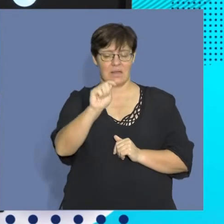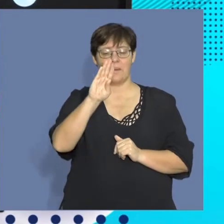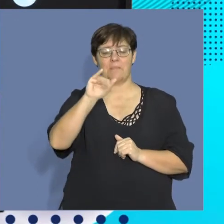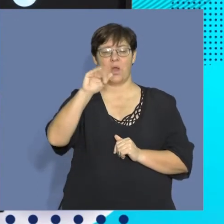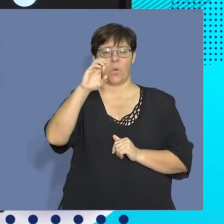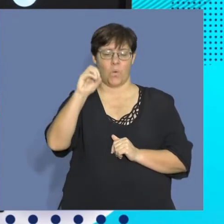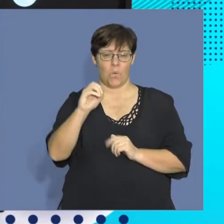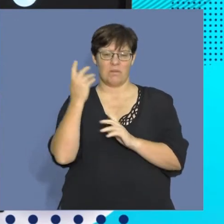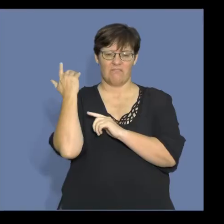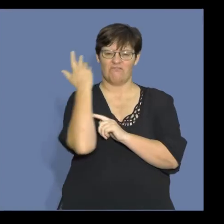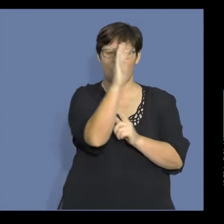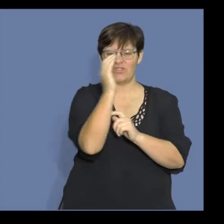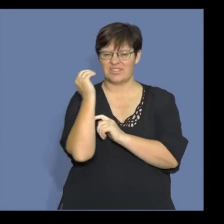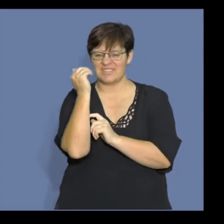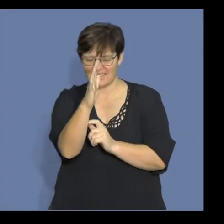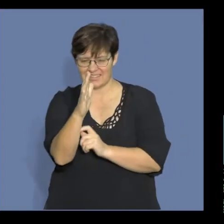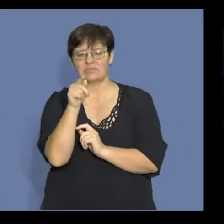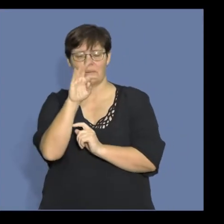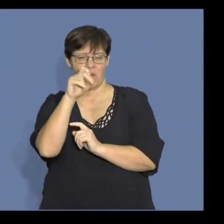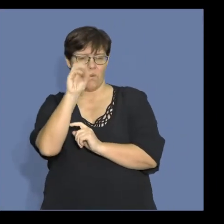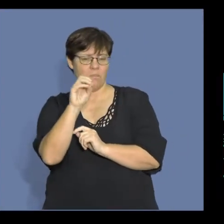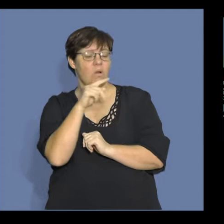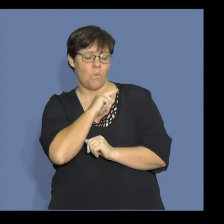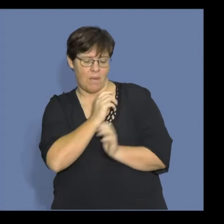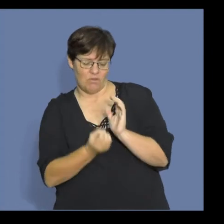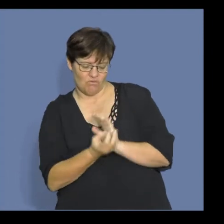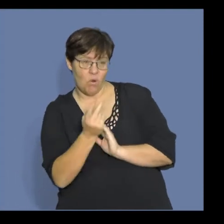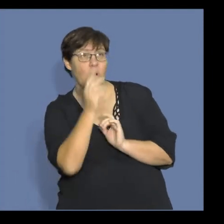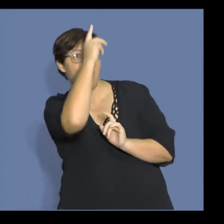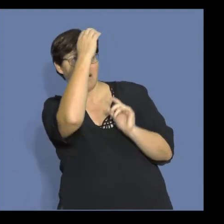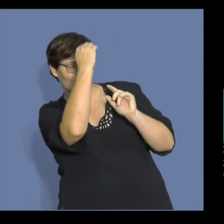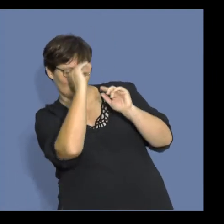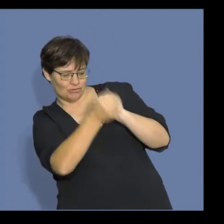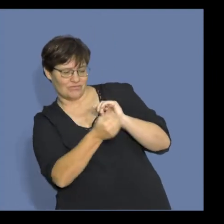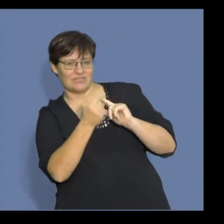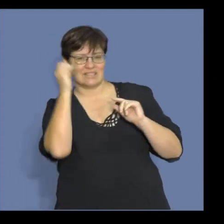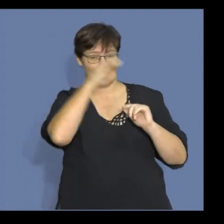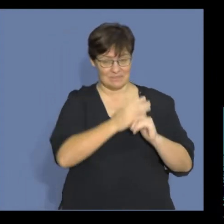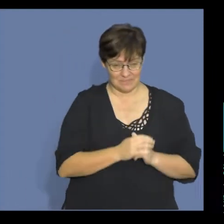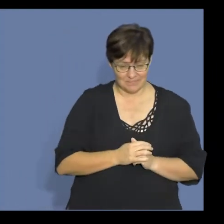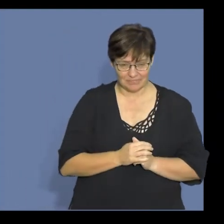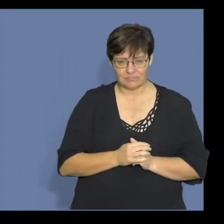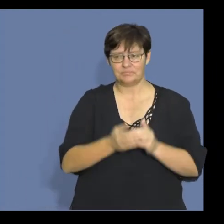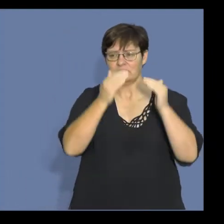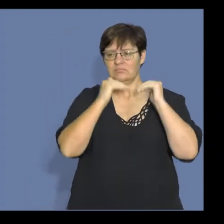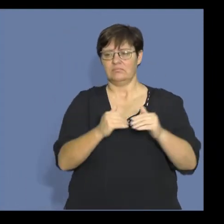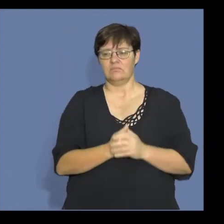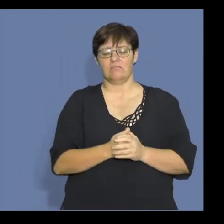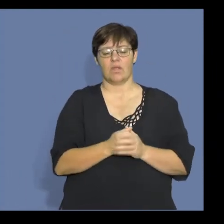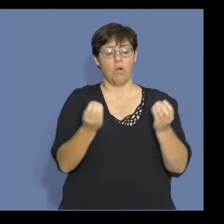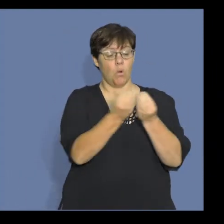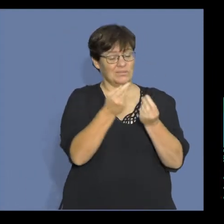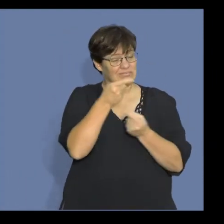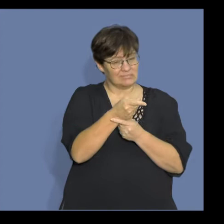we see the plants that enjoy the shade right at the base of that forest. The next term,